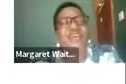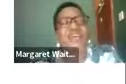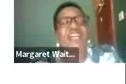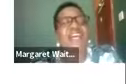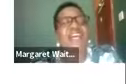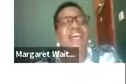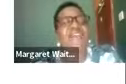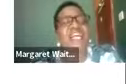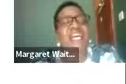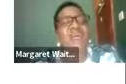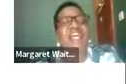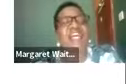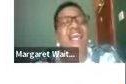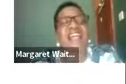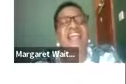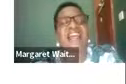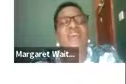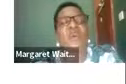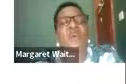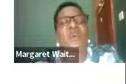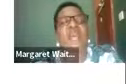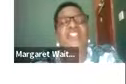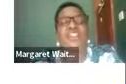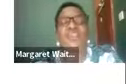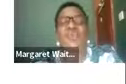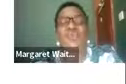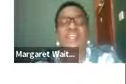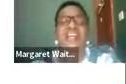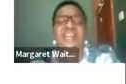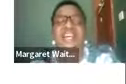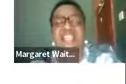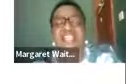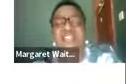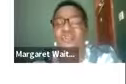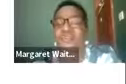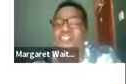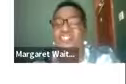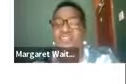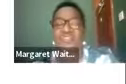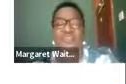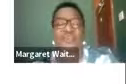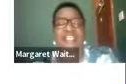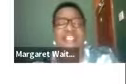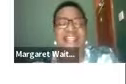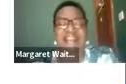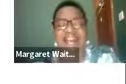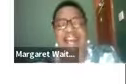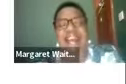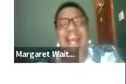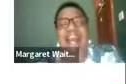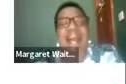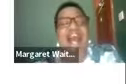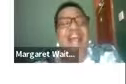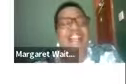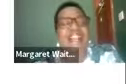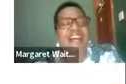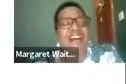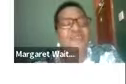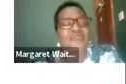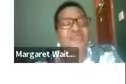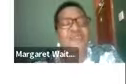guardian or career or a caregiver, when do you think career guidance conversations should begin?